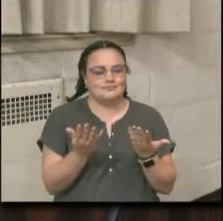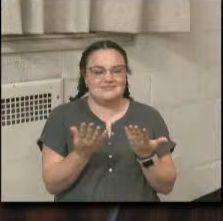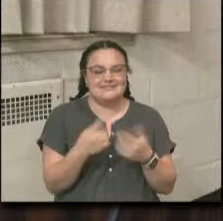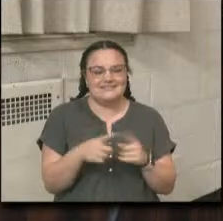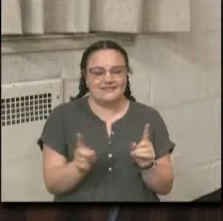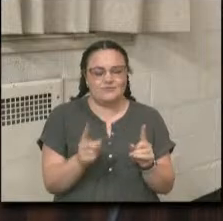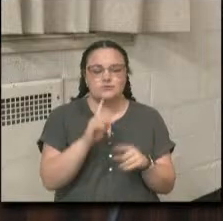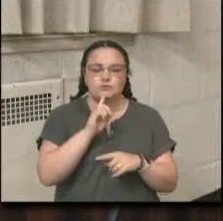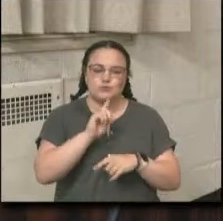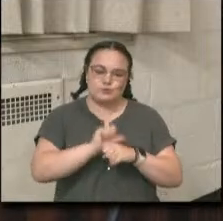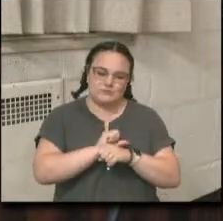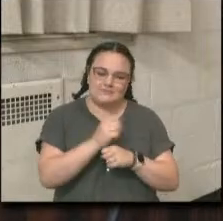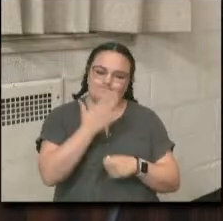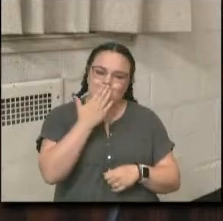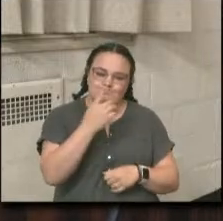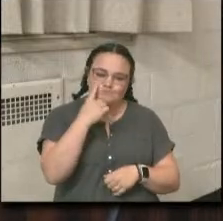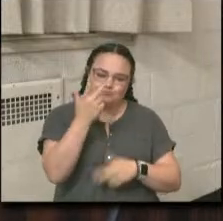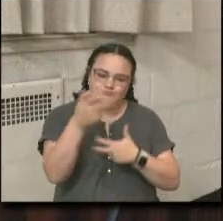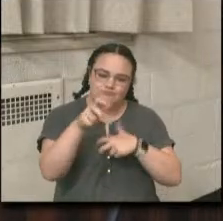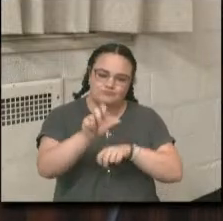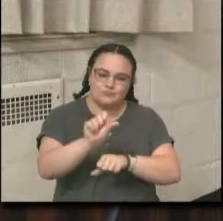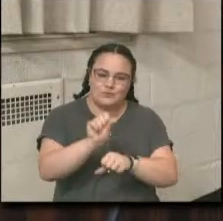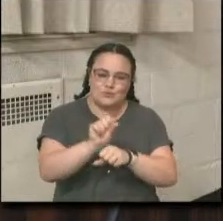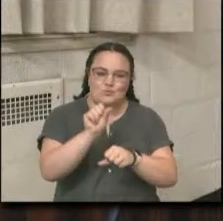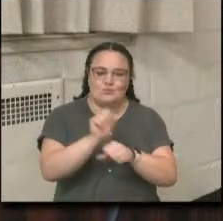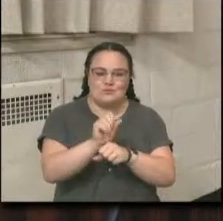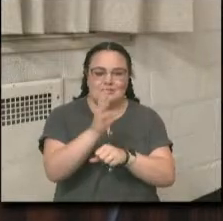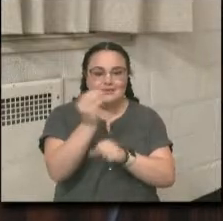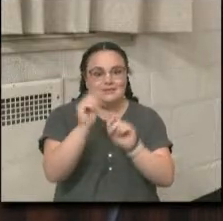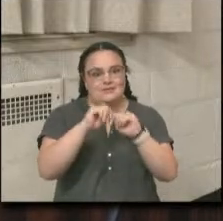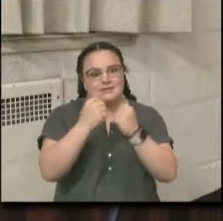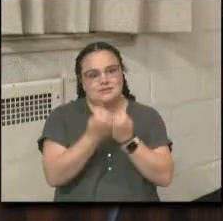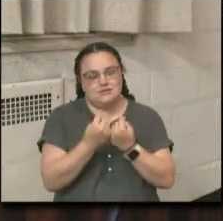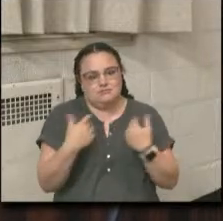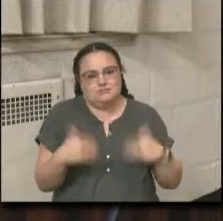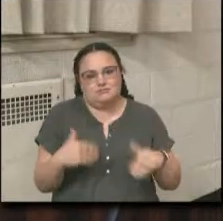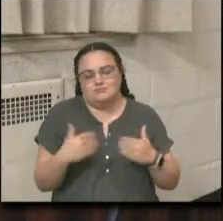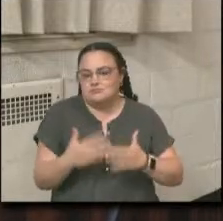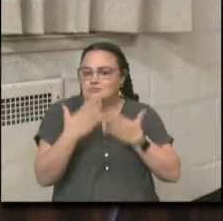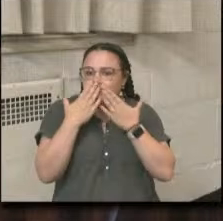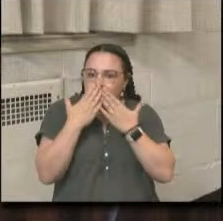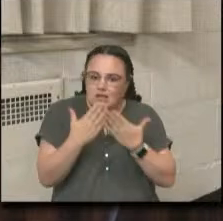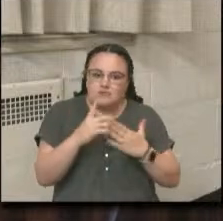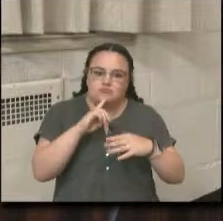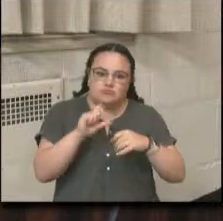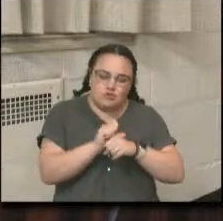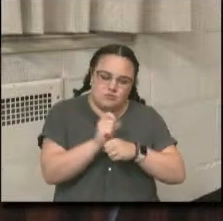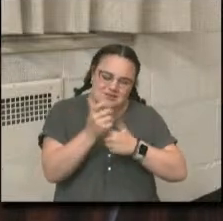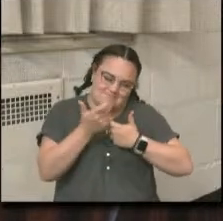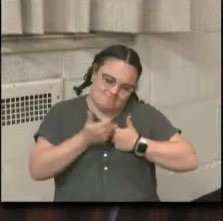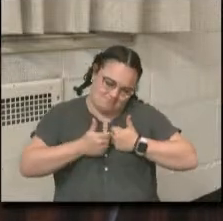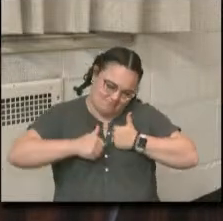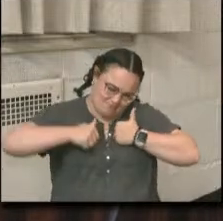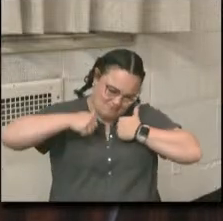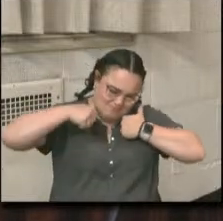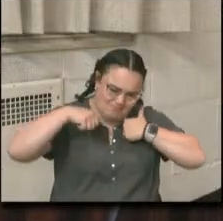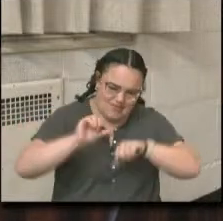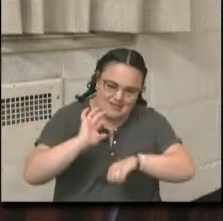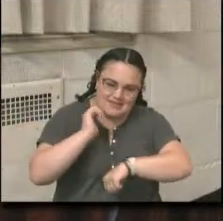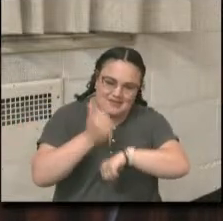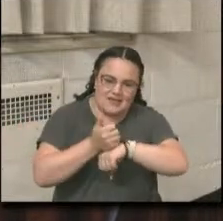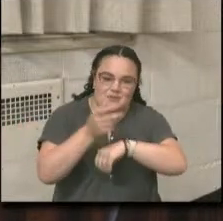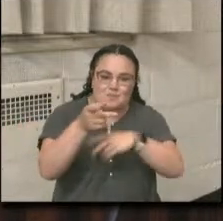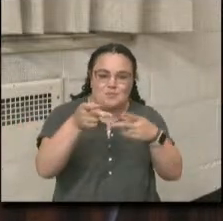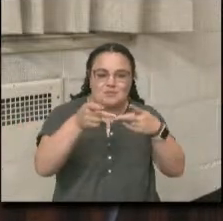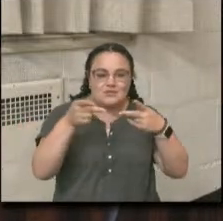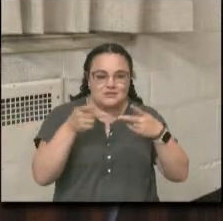really putting in that effort, and for the team and the chiefs really putting that effort to restore that position and to